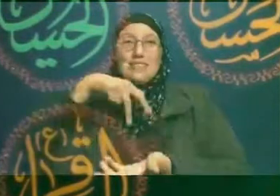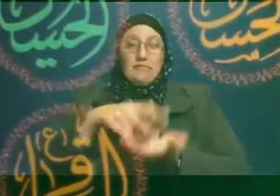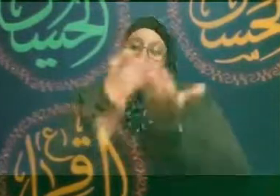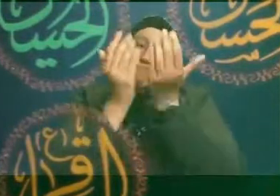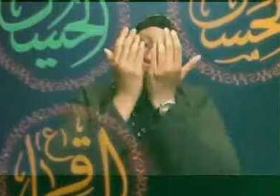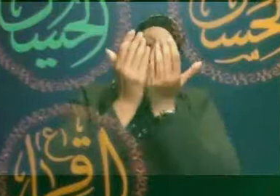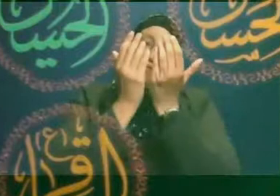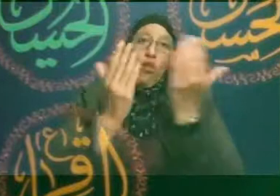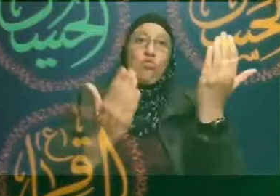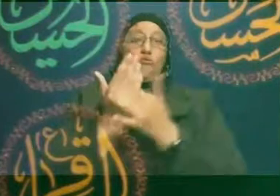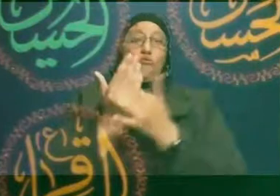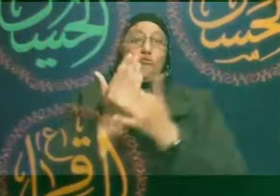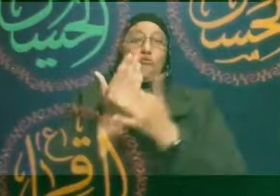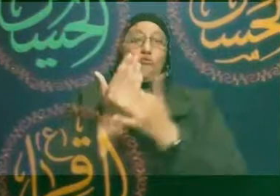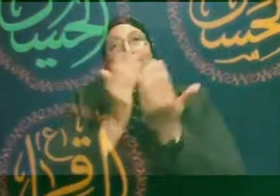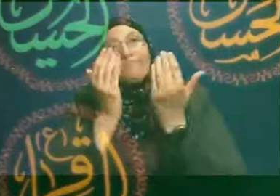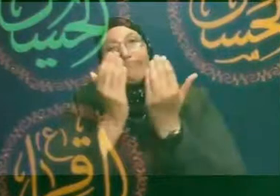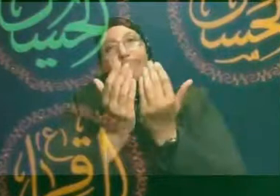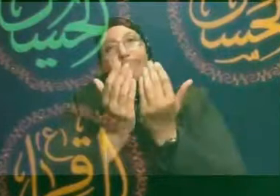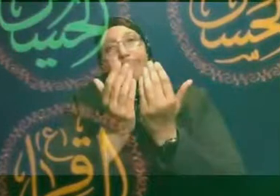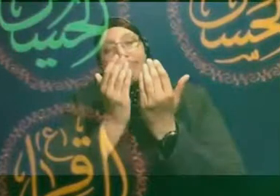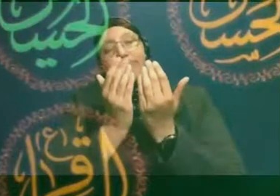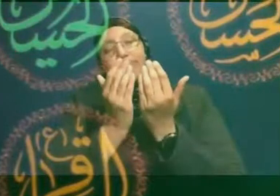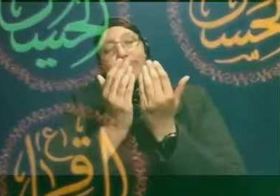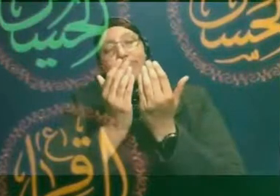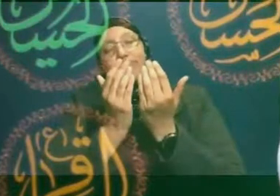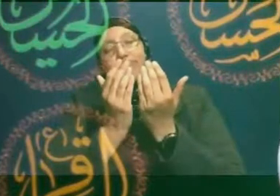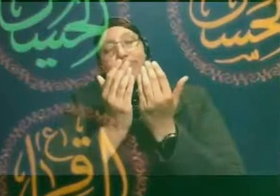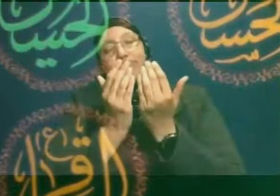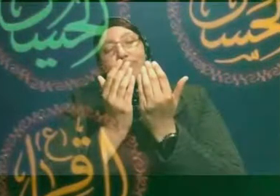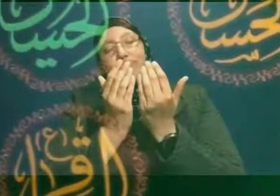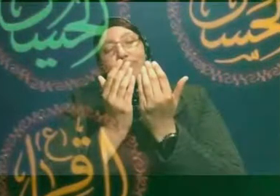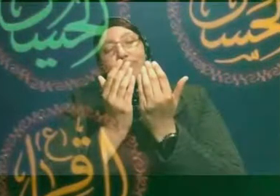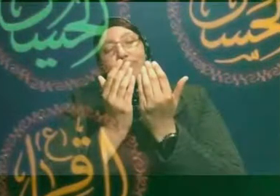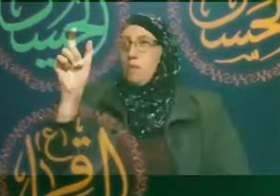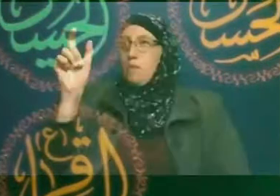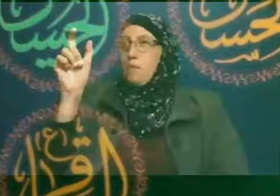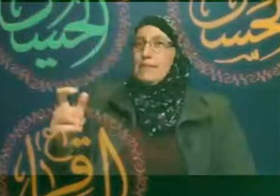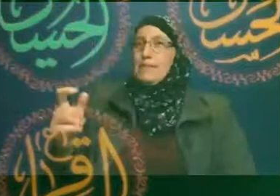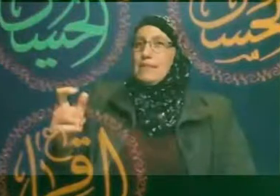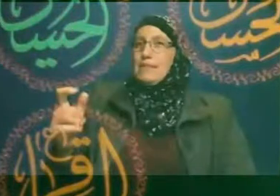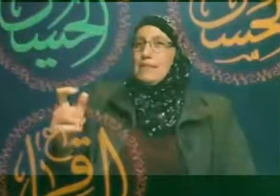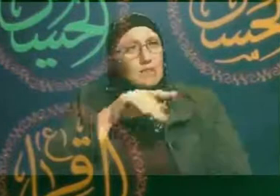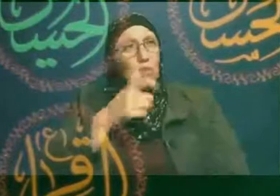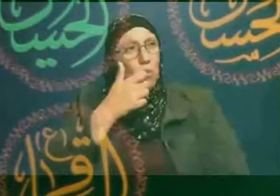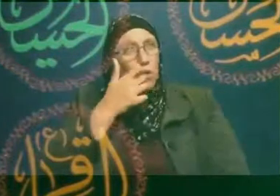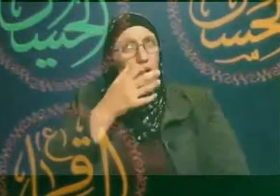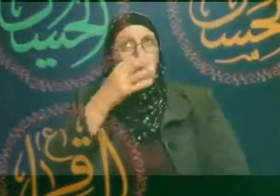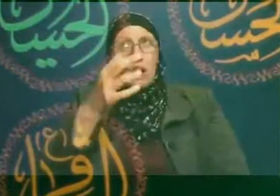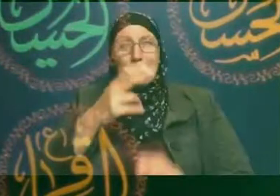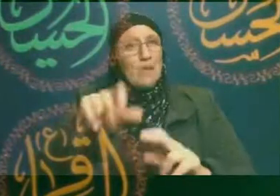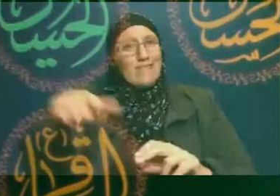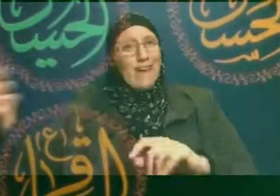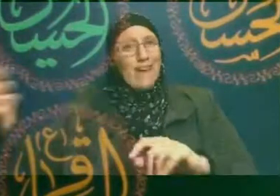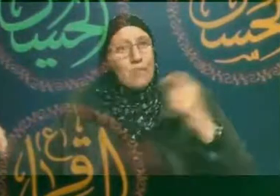praying. Imam Hassan al-Mujtaba alayhi salam, he says, I ask mom, you always ask for the neighbors, for others, what